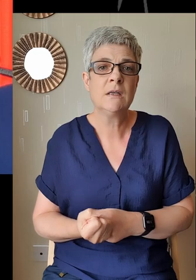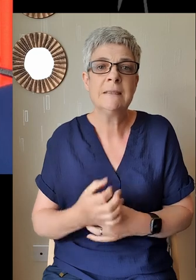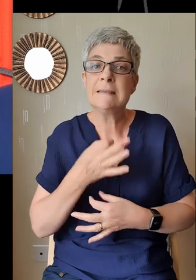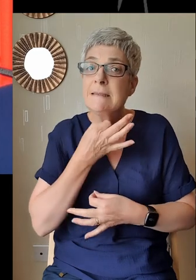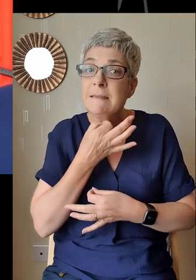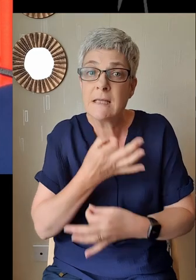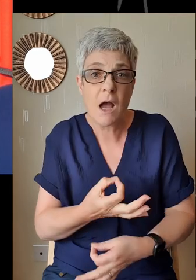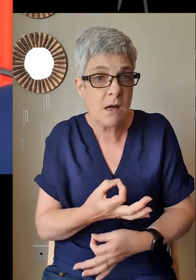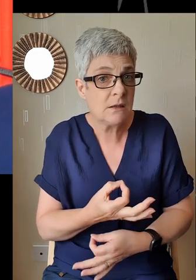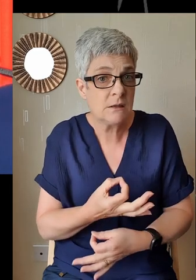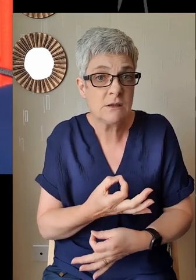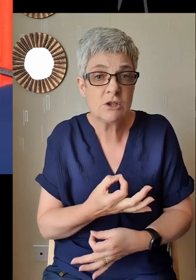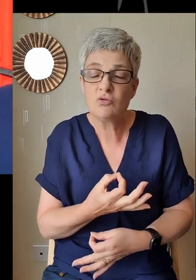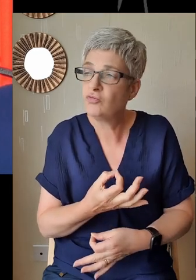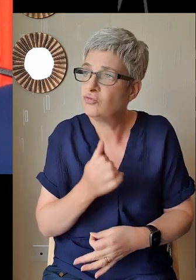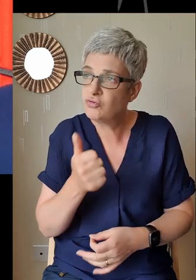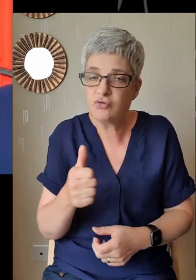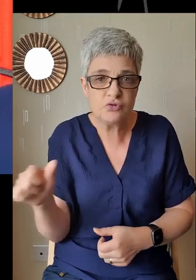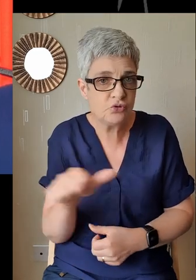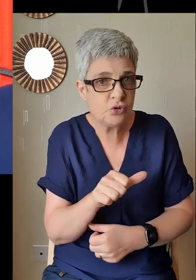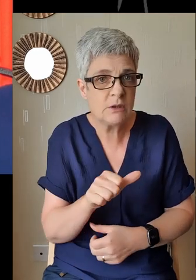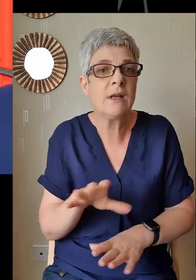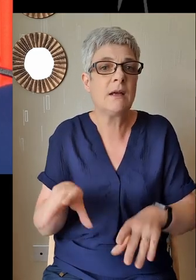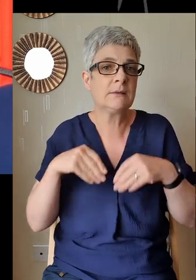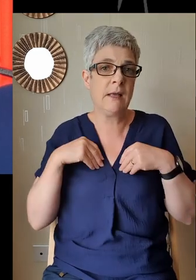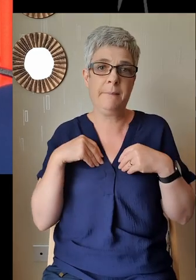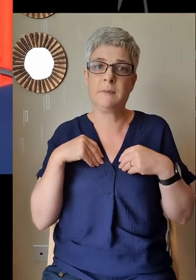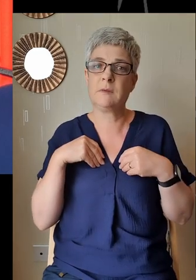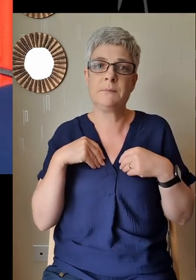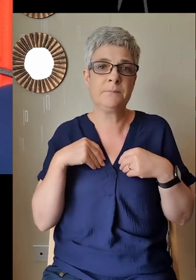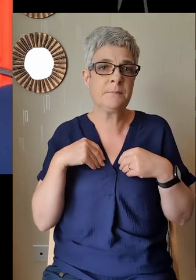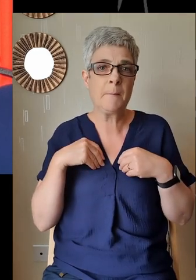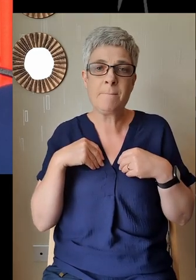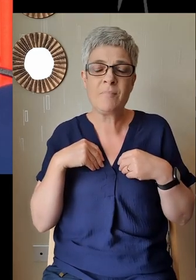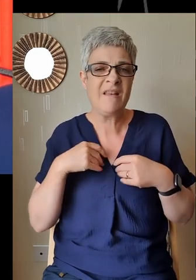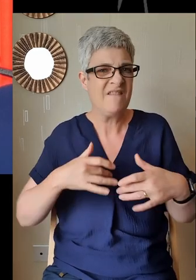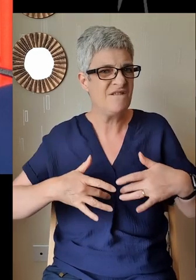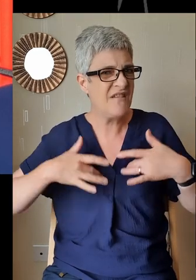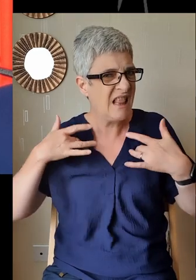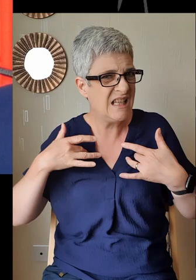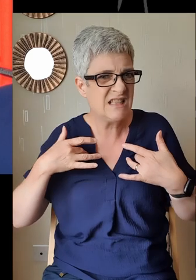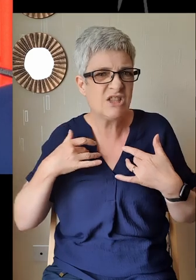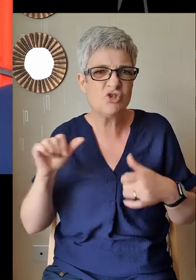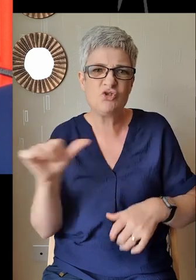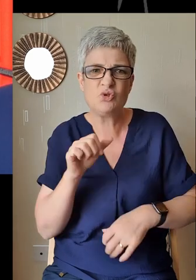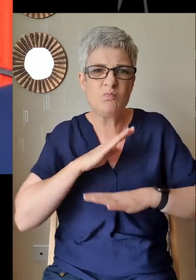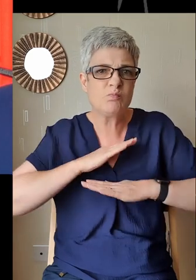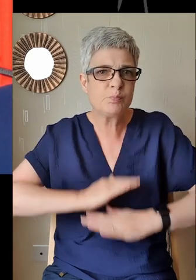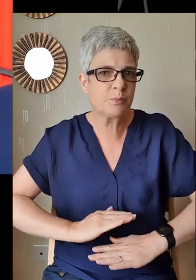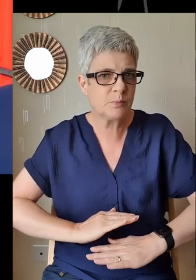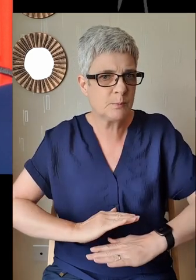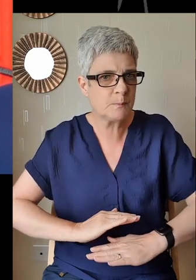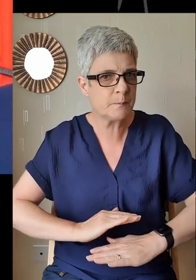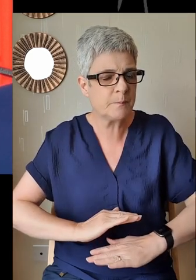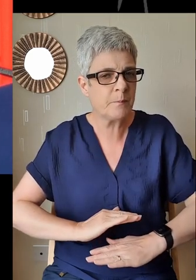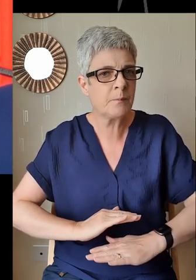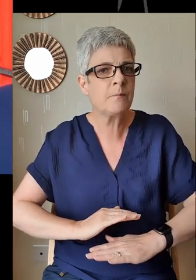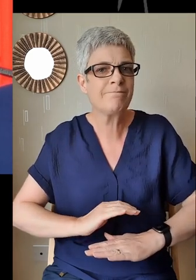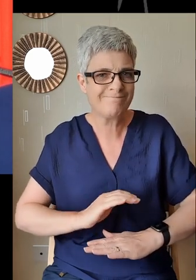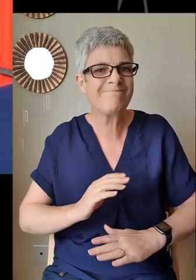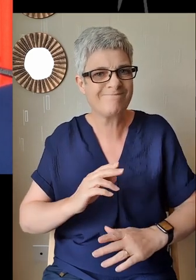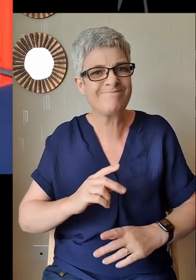desires that I shouldn't give in to, feelings that I ought to rebuke and suppress, and so